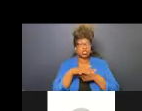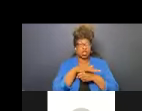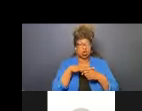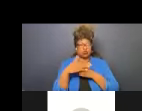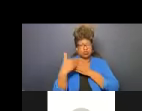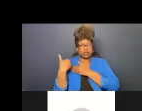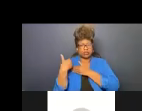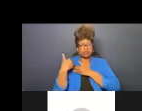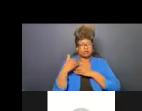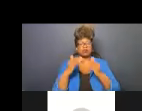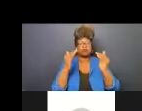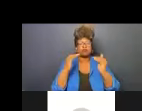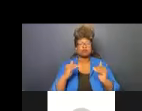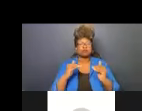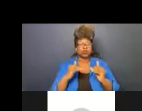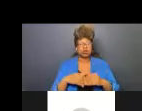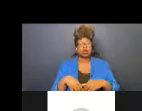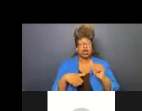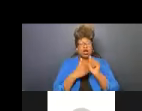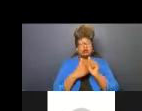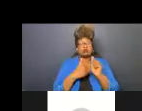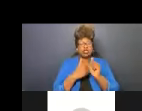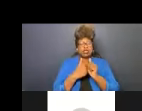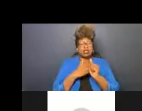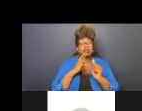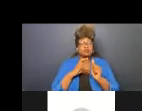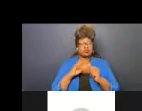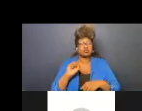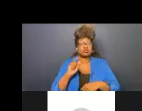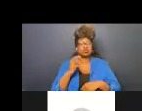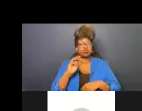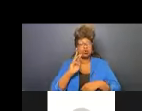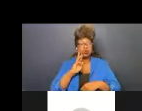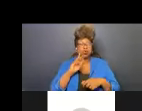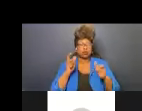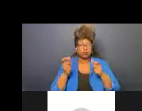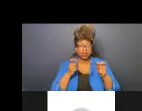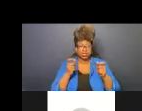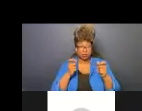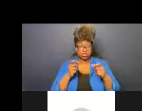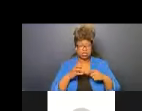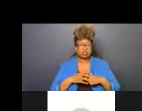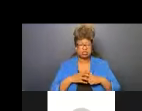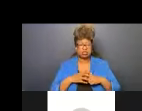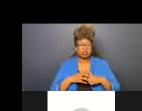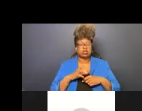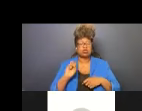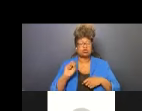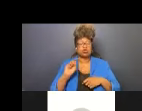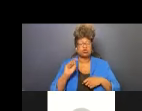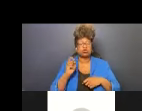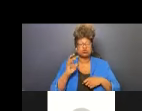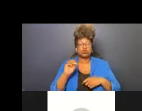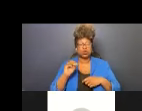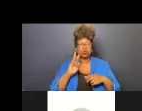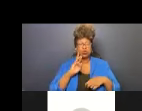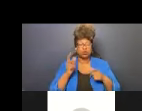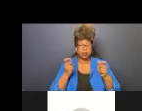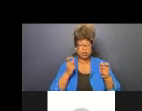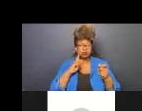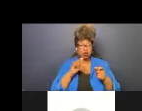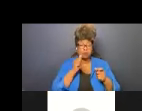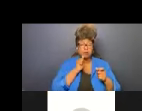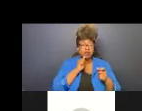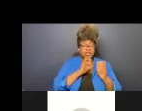is updating the stormwater management ordinance, and that sets requirements for stormwater management for private development, so it could be